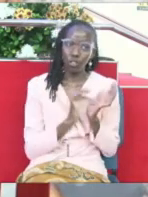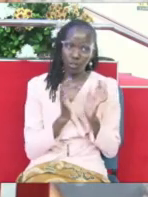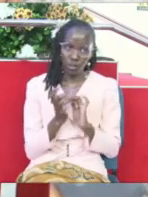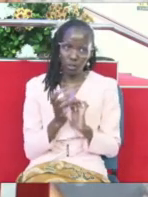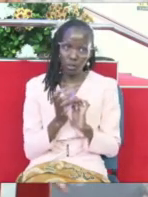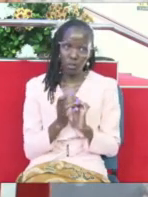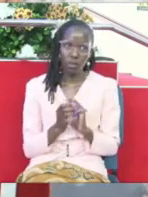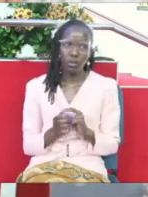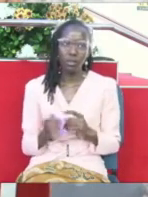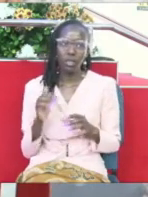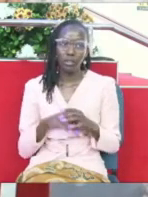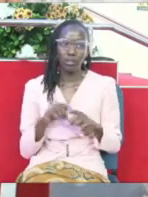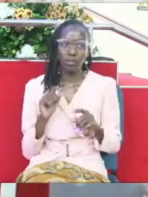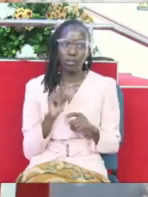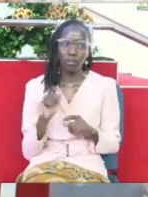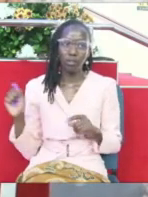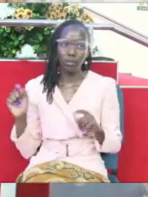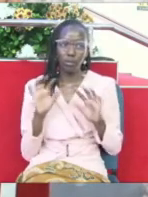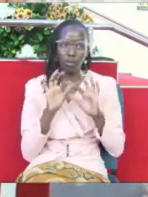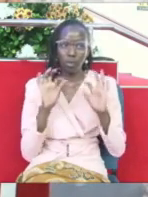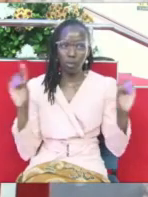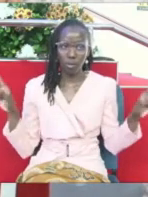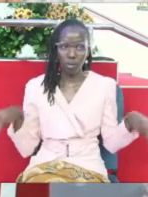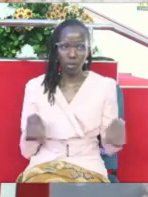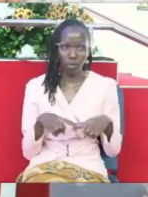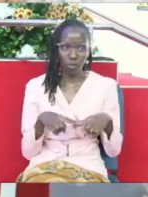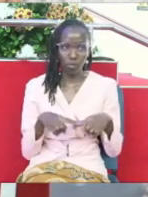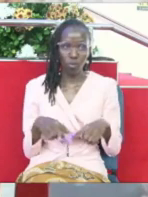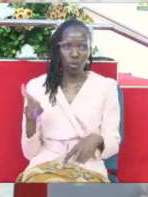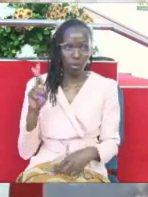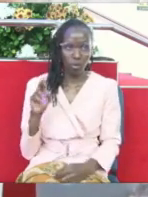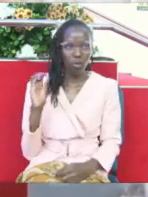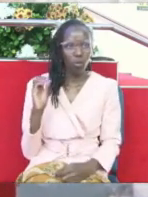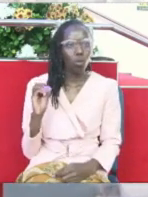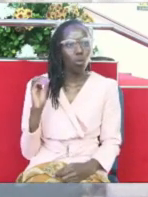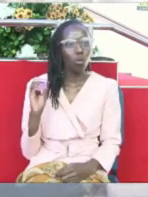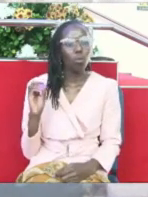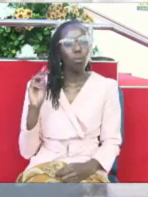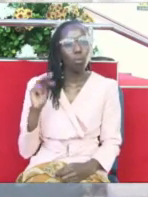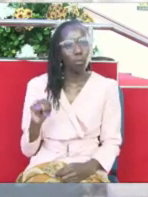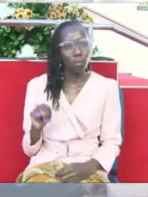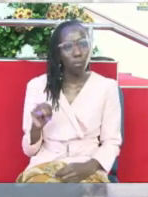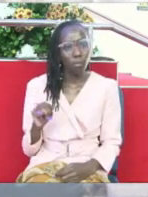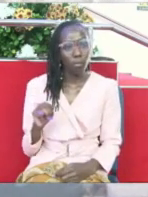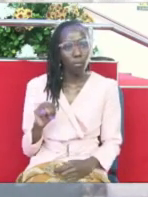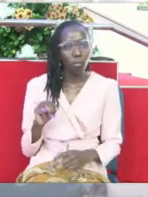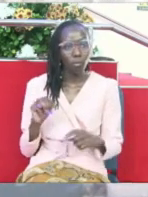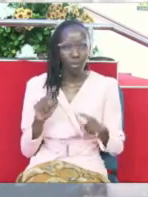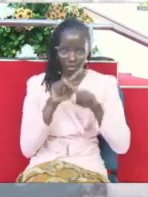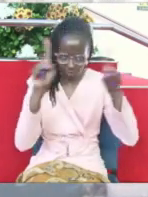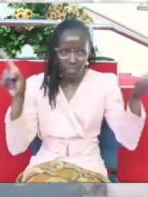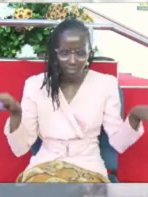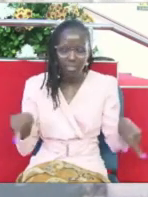mambo ya ajabu. Praise the name of Jesus. Hallelujah. We need to make room for two. Lazima tutengeneze nafasi. We must come